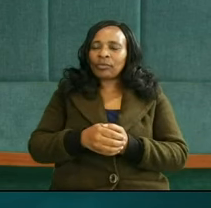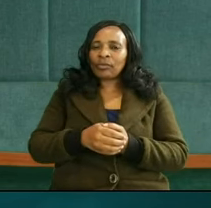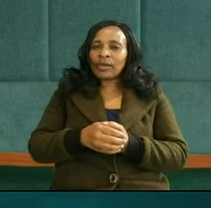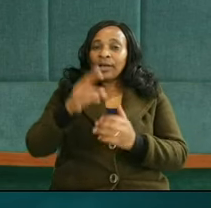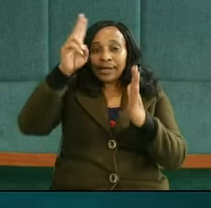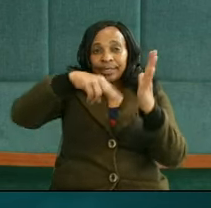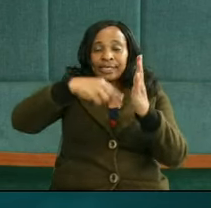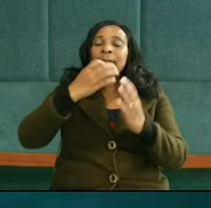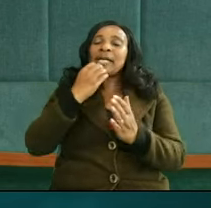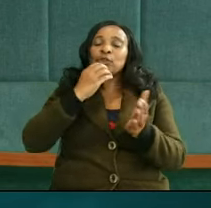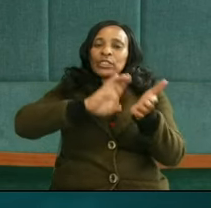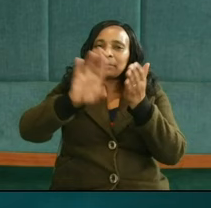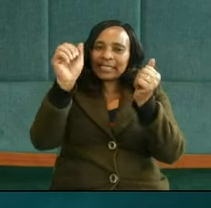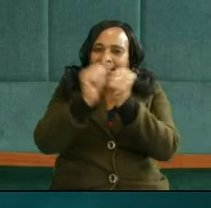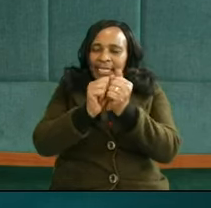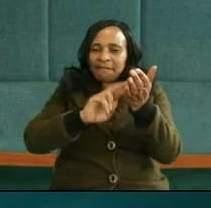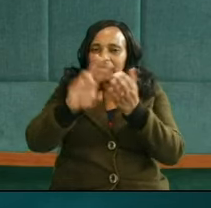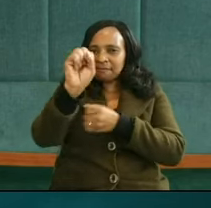Matthew chapter 10 and verse number